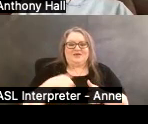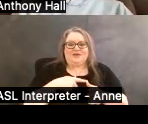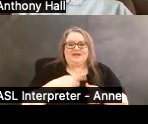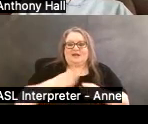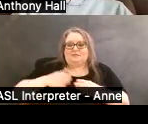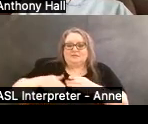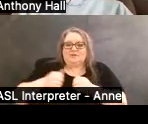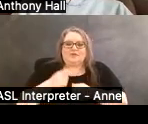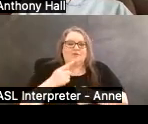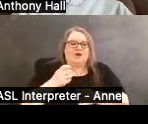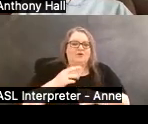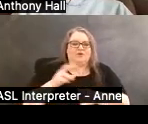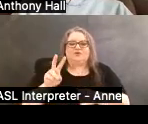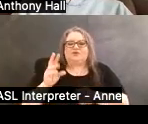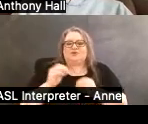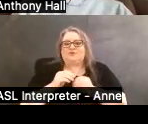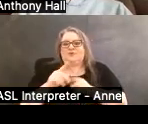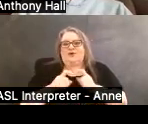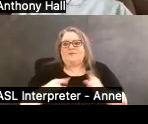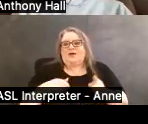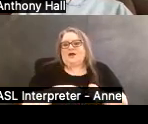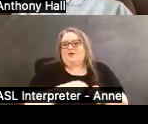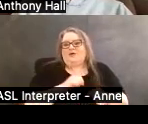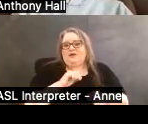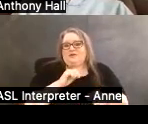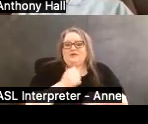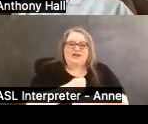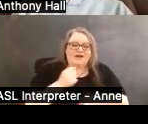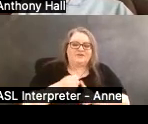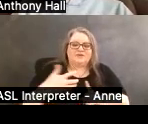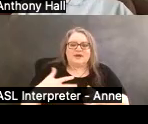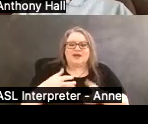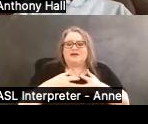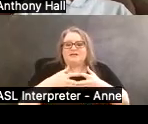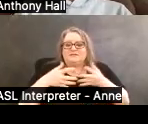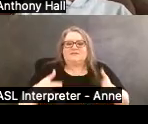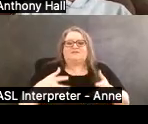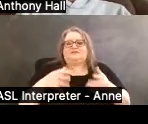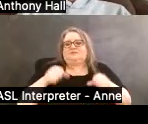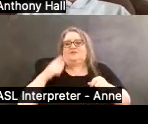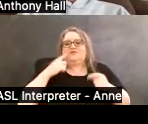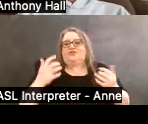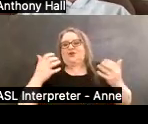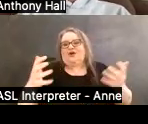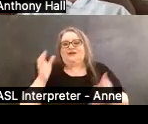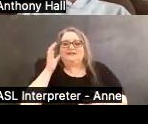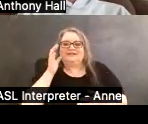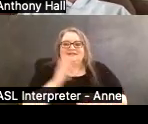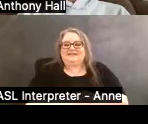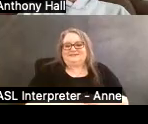two more questions, but just would love to expand as much as we can for the audience, listening.